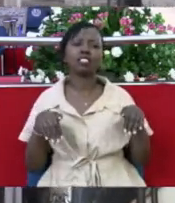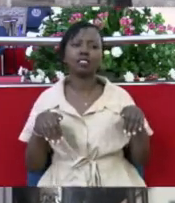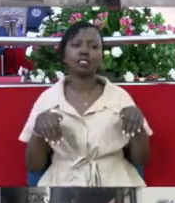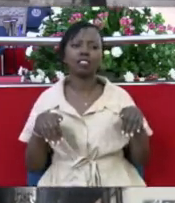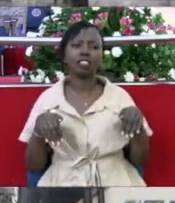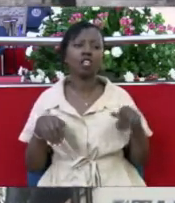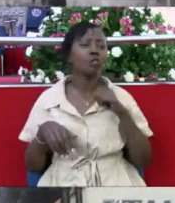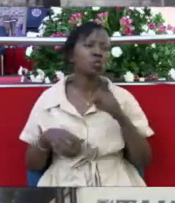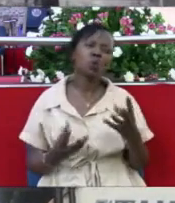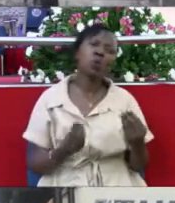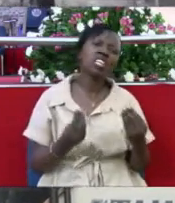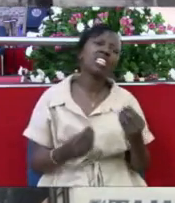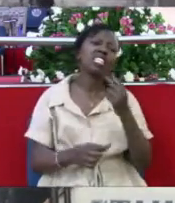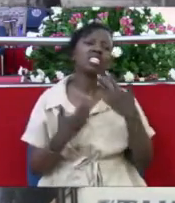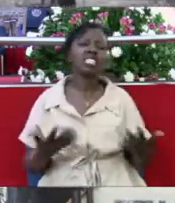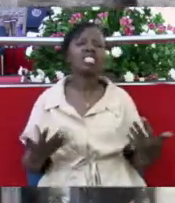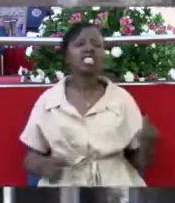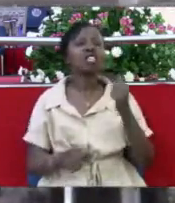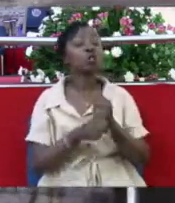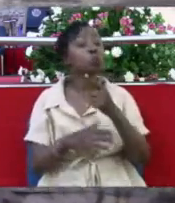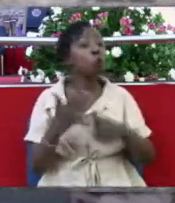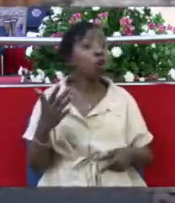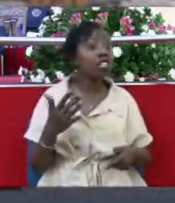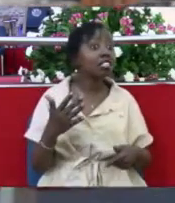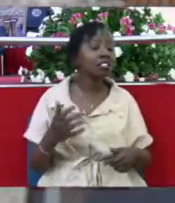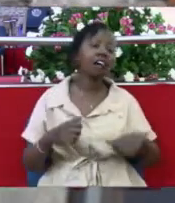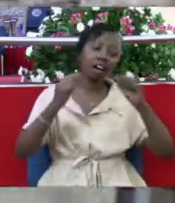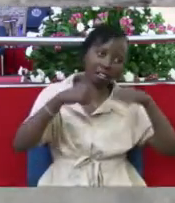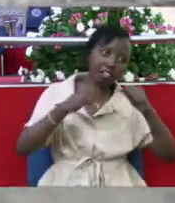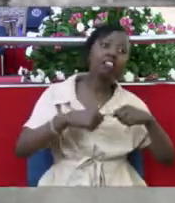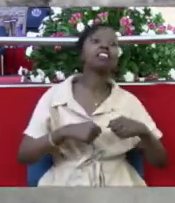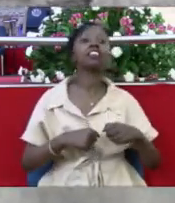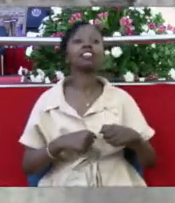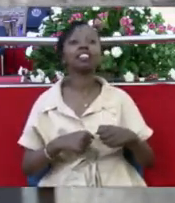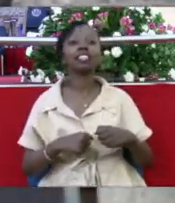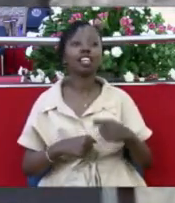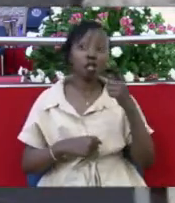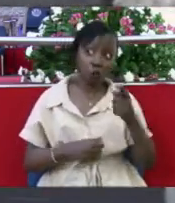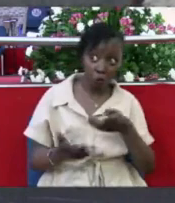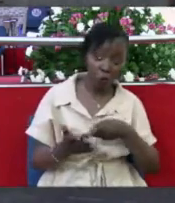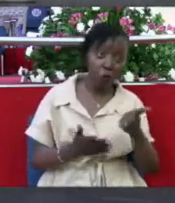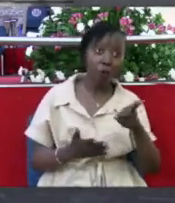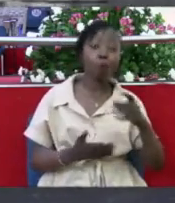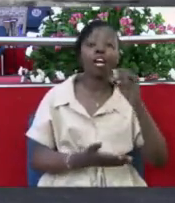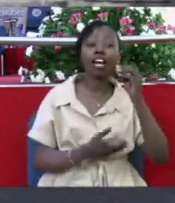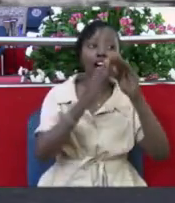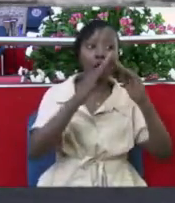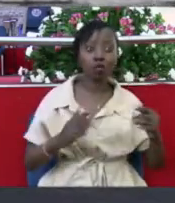convenient thing, jambo la haraka ama la kufanya lenye, ni ku agree. Aha, tunakubaliana. Wewe unalipa rent. Na mimi nalipa